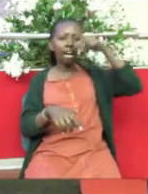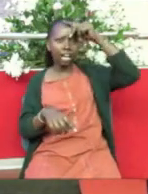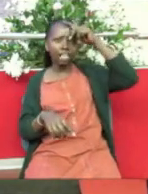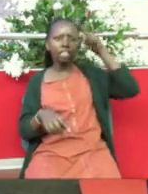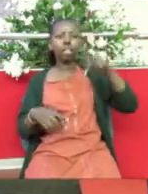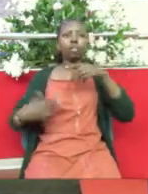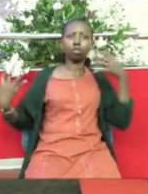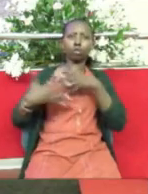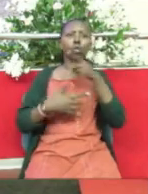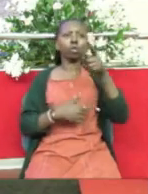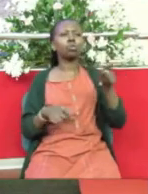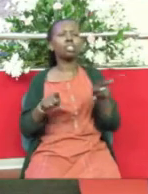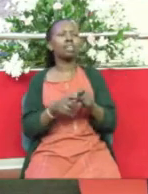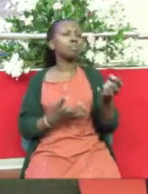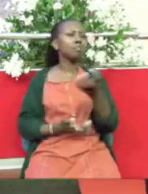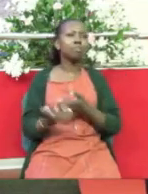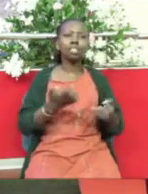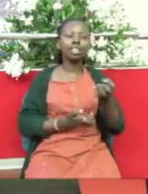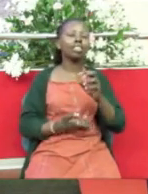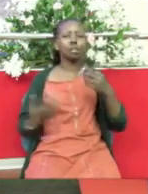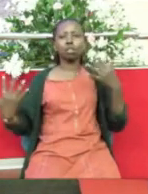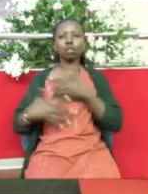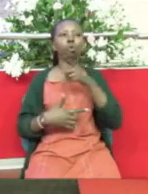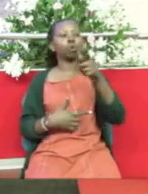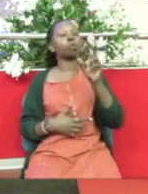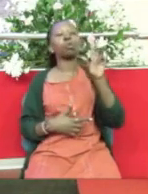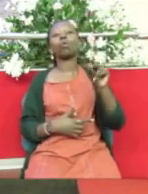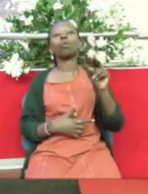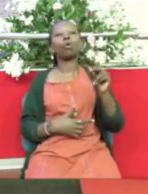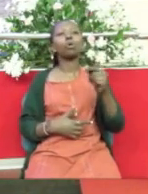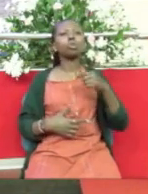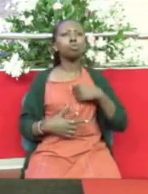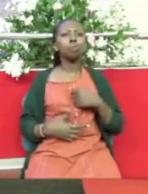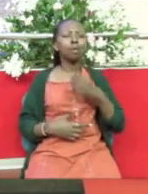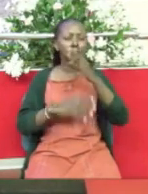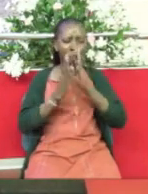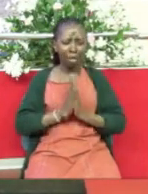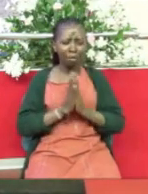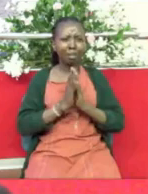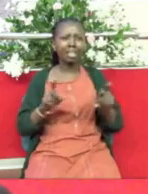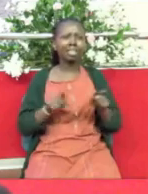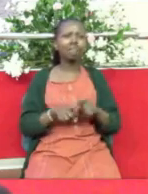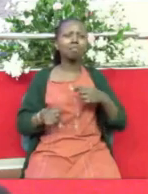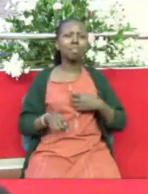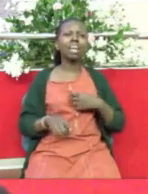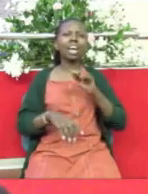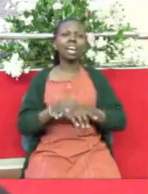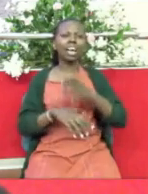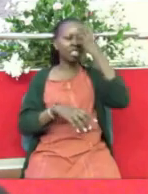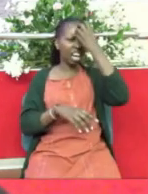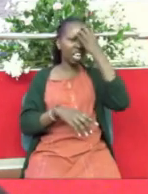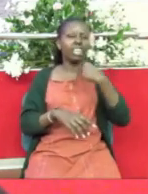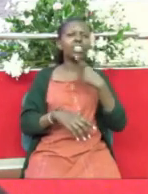ma. Imagine I wrote that day when we were told to pray. I was so angry and I told the enemy, you know what? You are not going